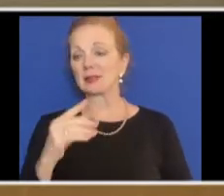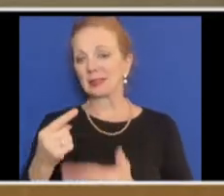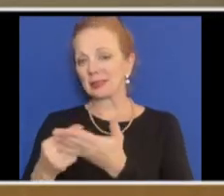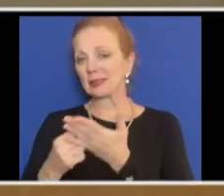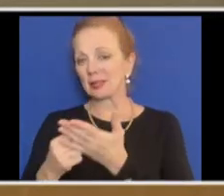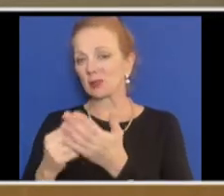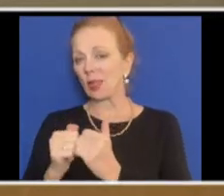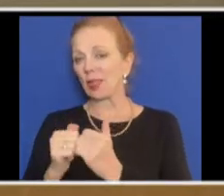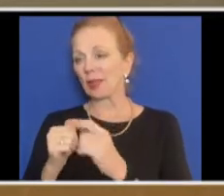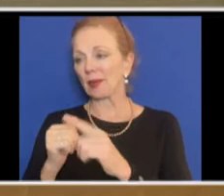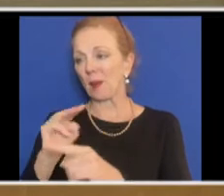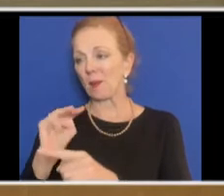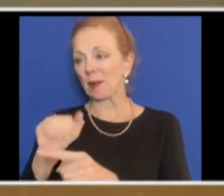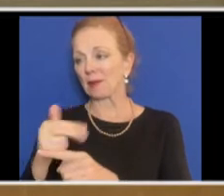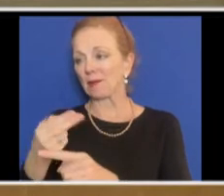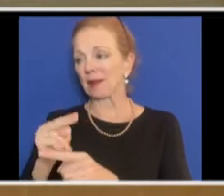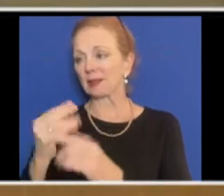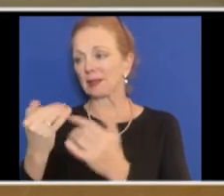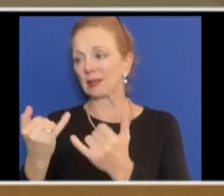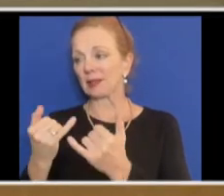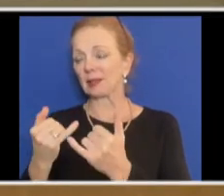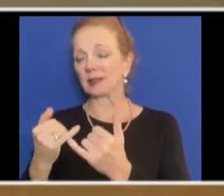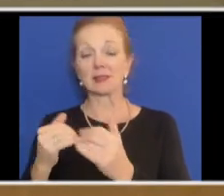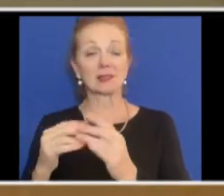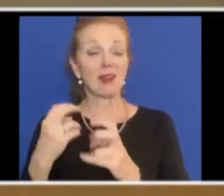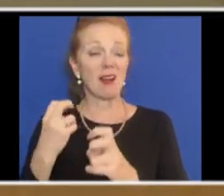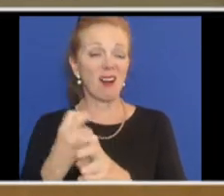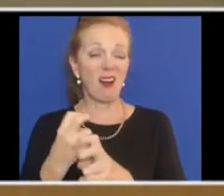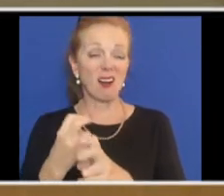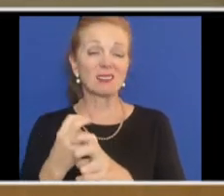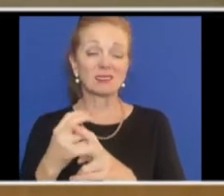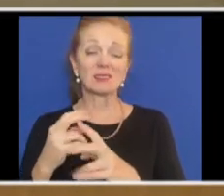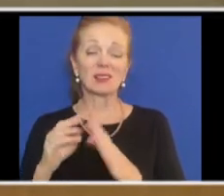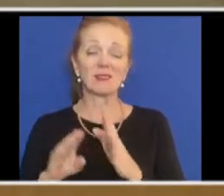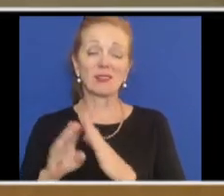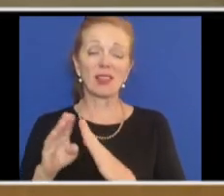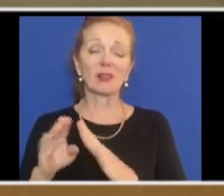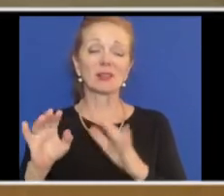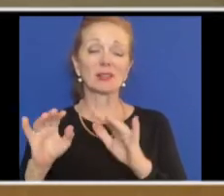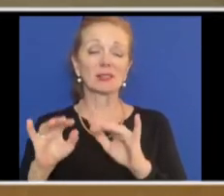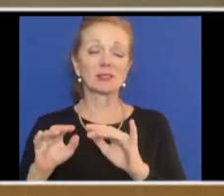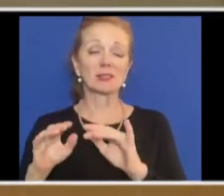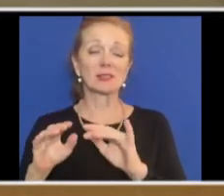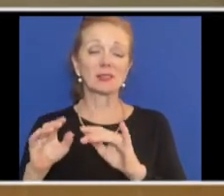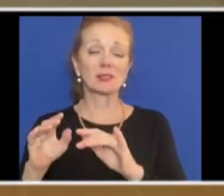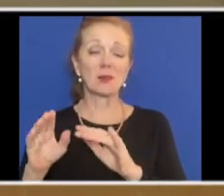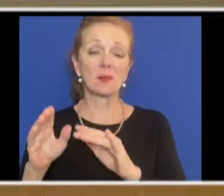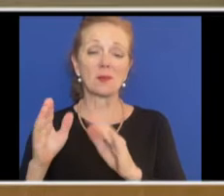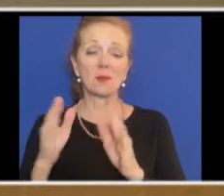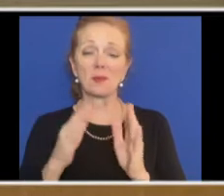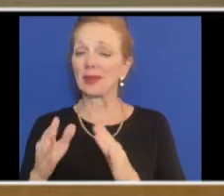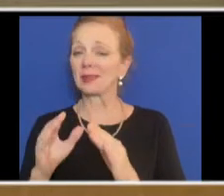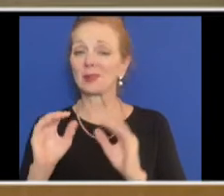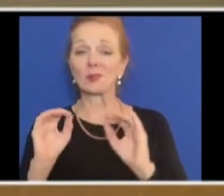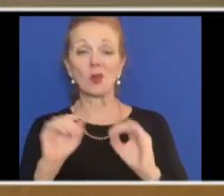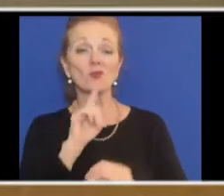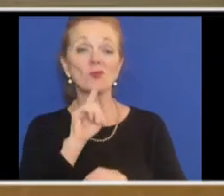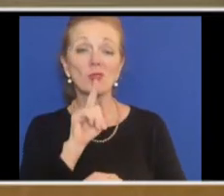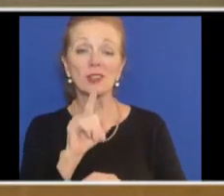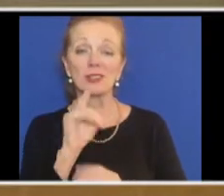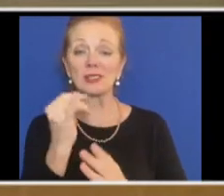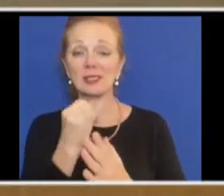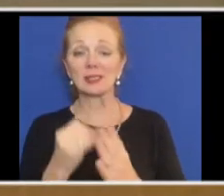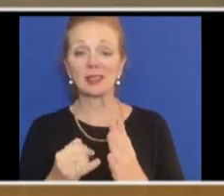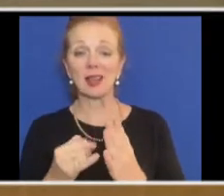of creating a conditional plan when there's no real design in the works and but I pay